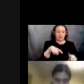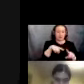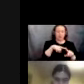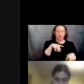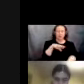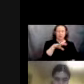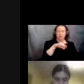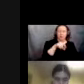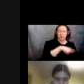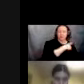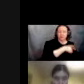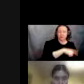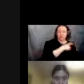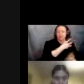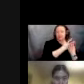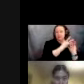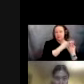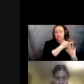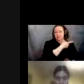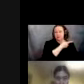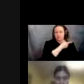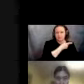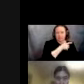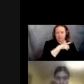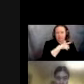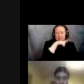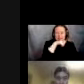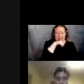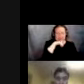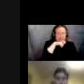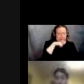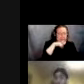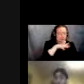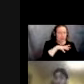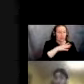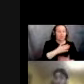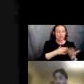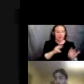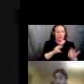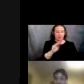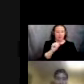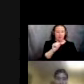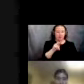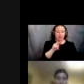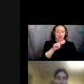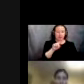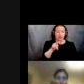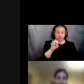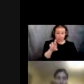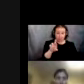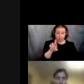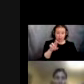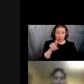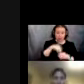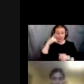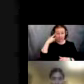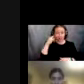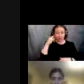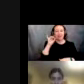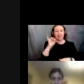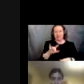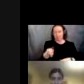And some of them went to Manzanar in California, directly. Manzanar was the only camp where you went directly